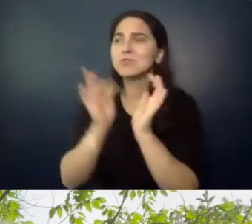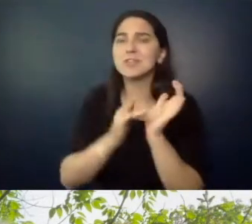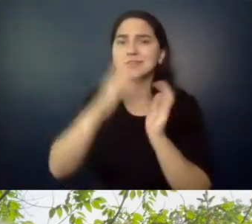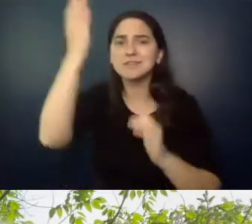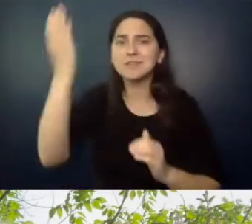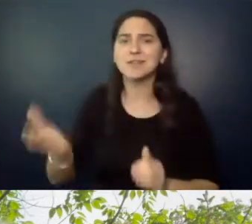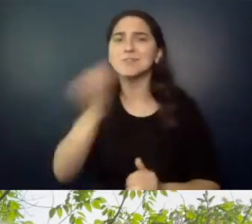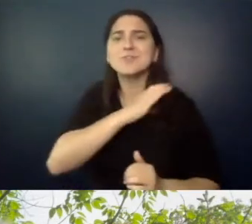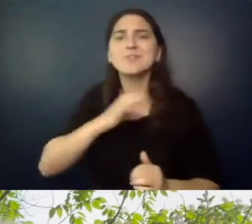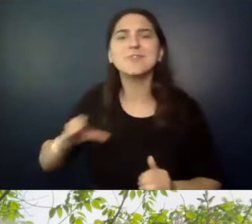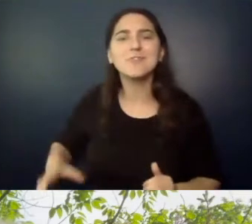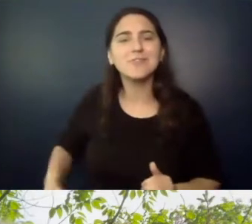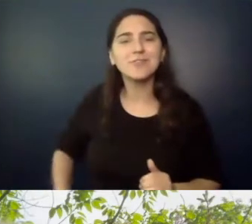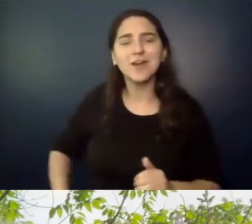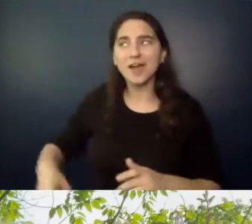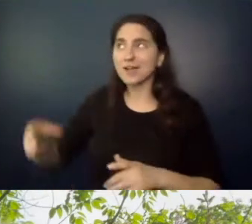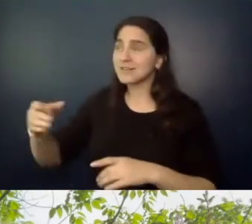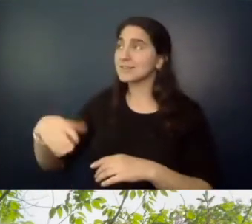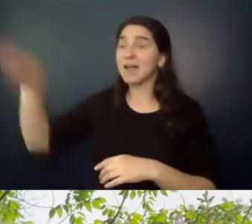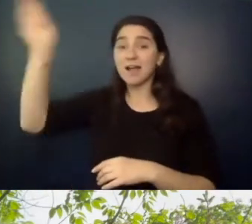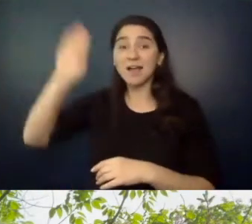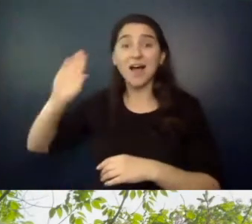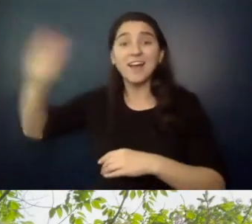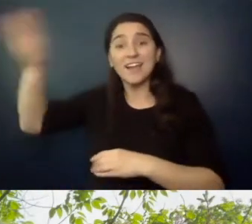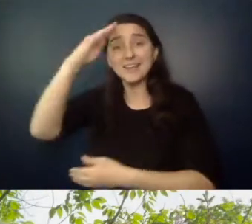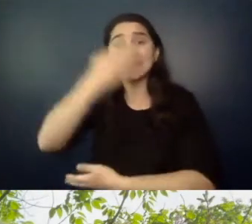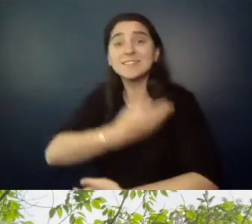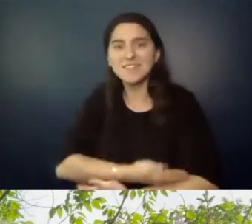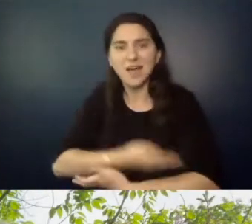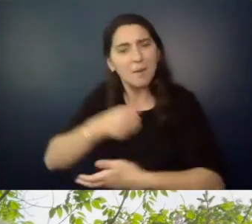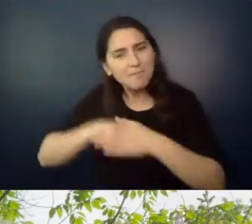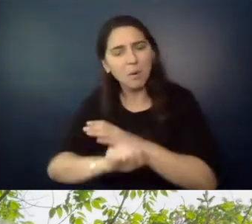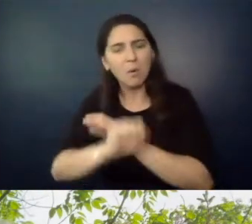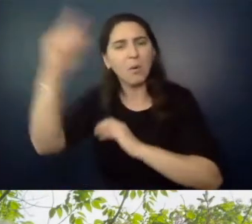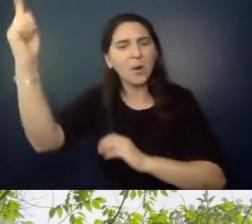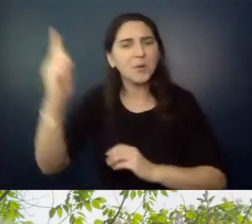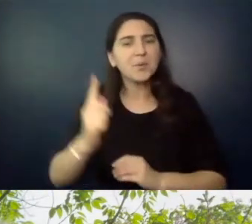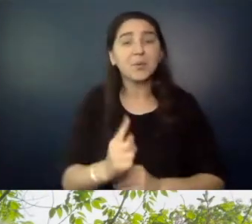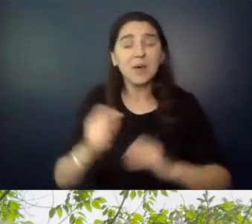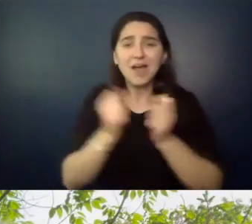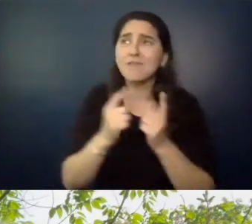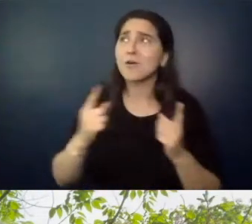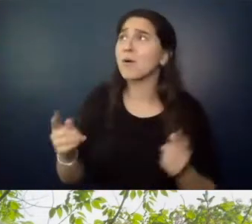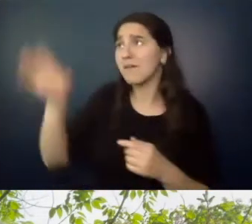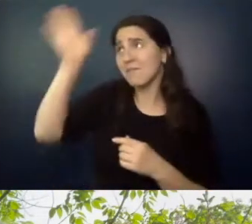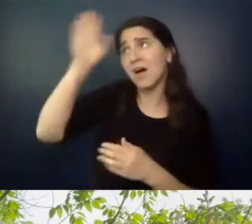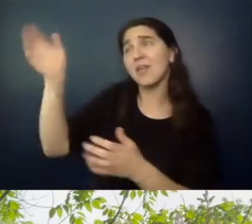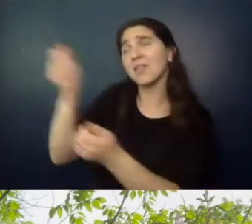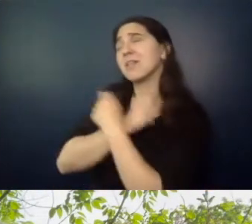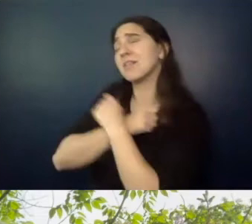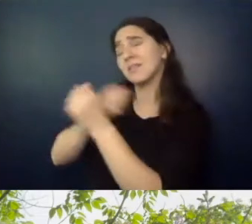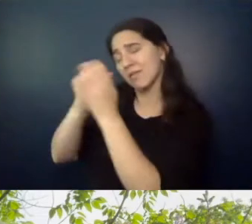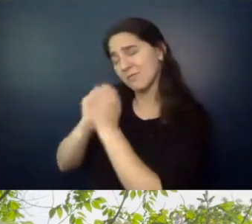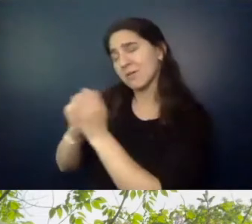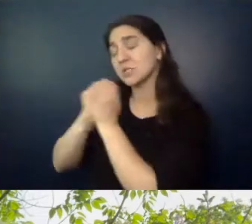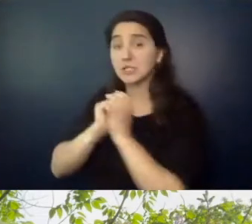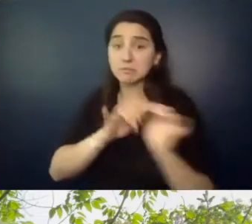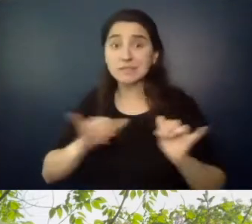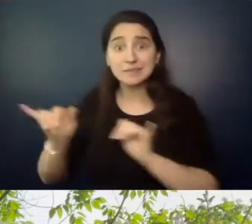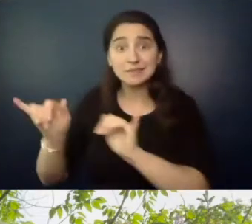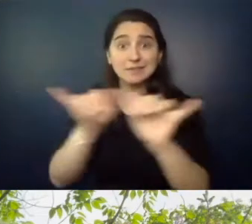Everyone who believes that Jesus is the Christ is born of God, and everyone who loves the Father loves his child as